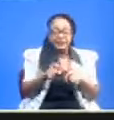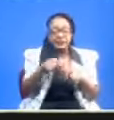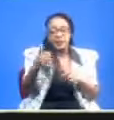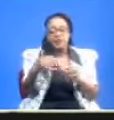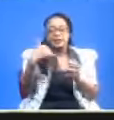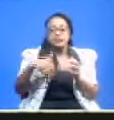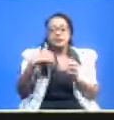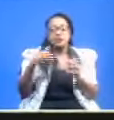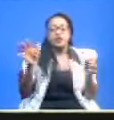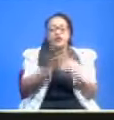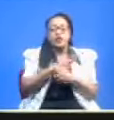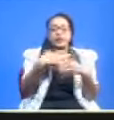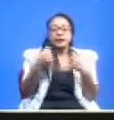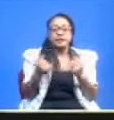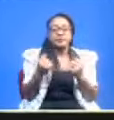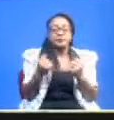recover.